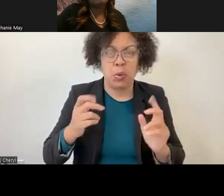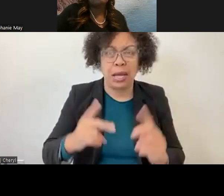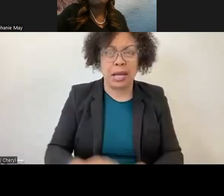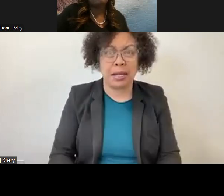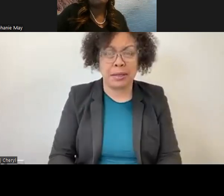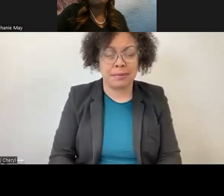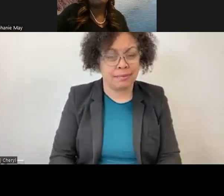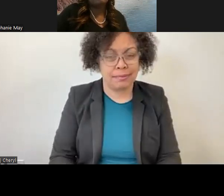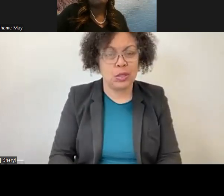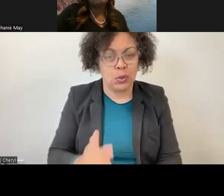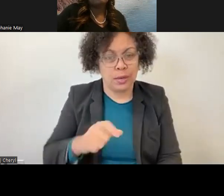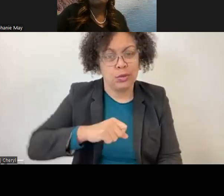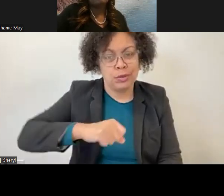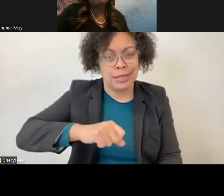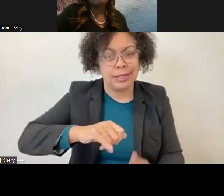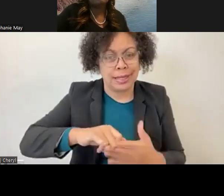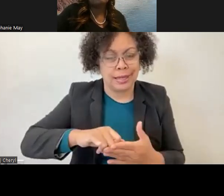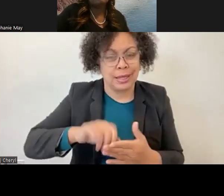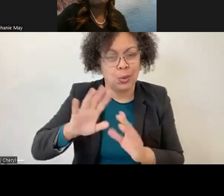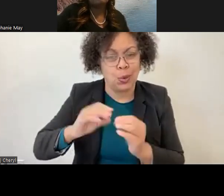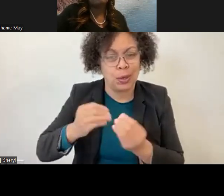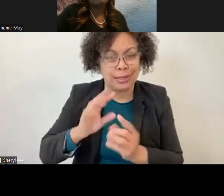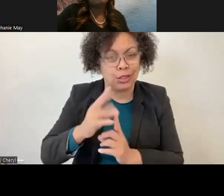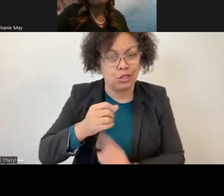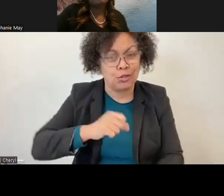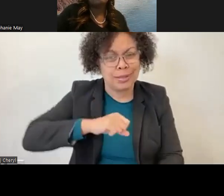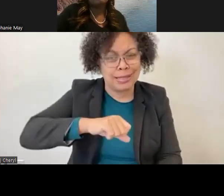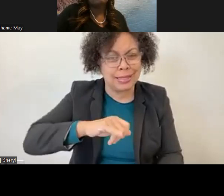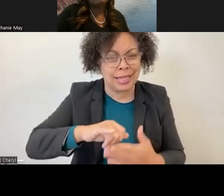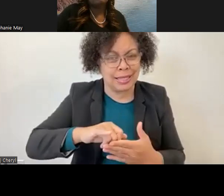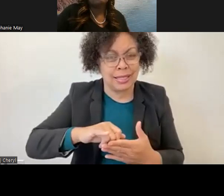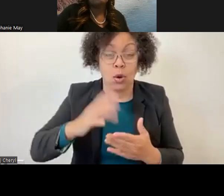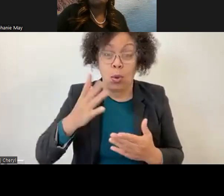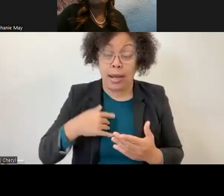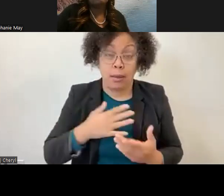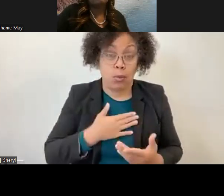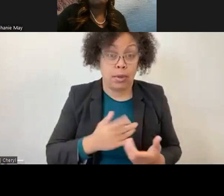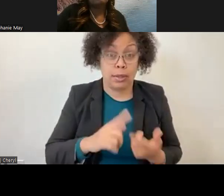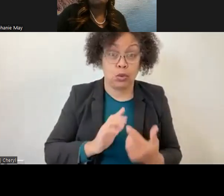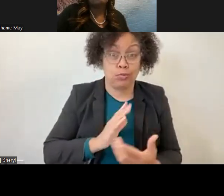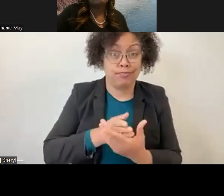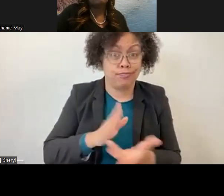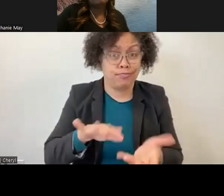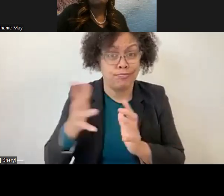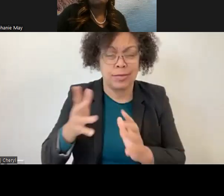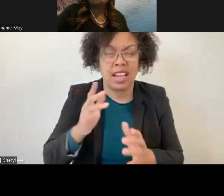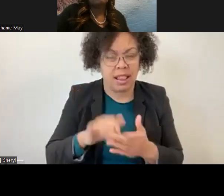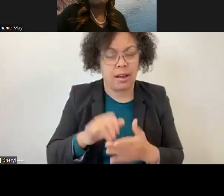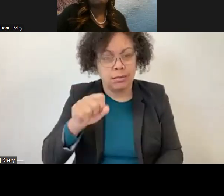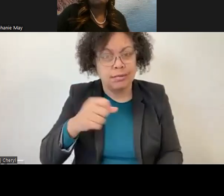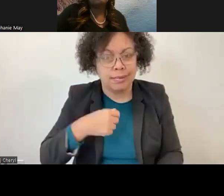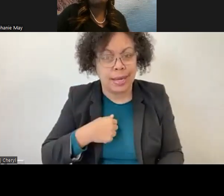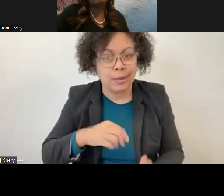the culture of your organization. And the reason I stand here and say the disruptive things that I do now is because you're right. I did have to go through all of that as a